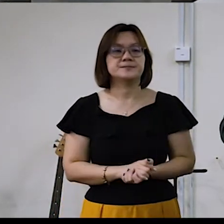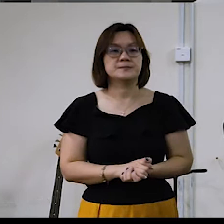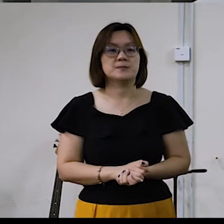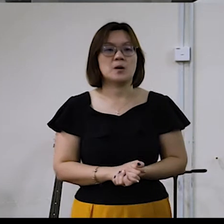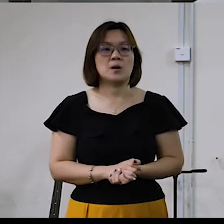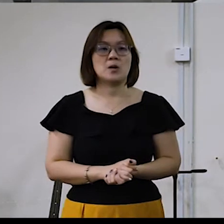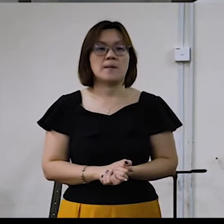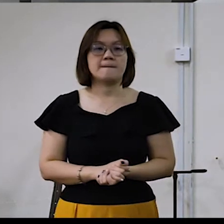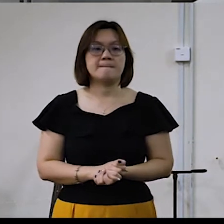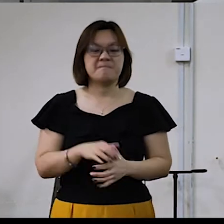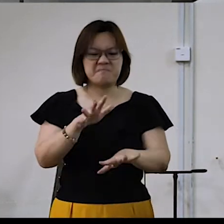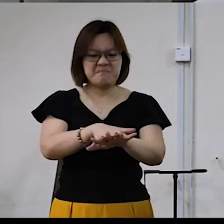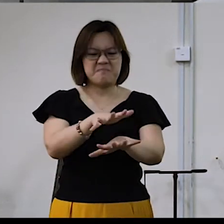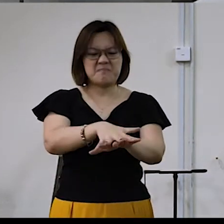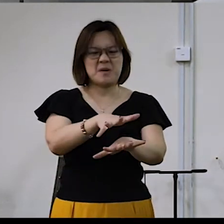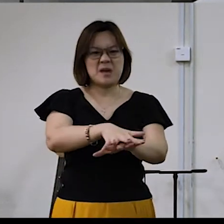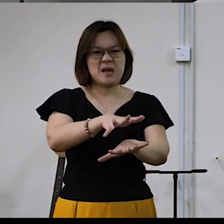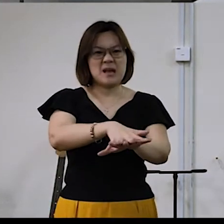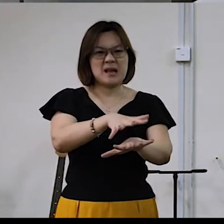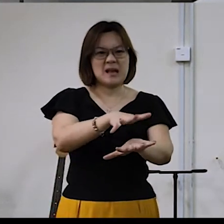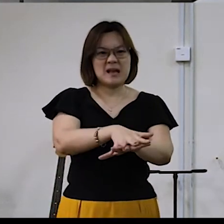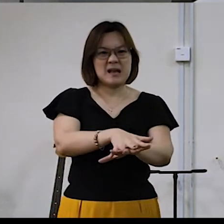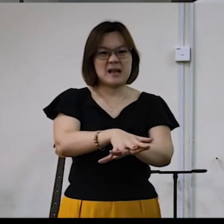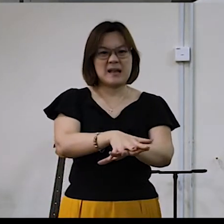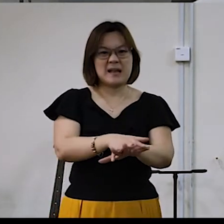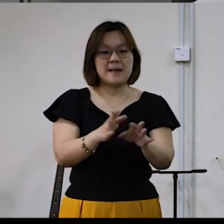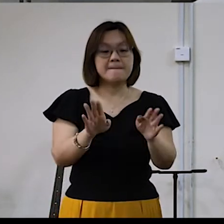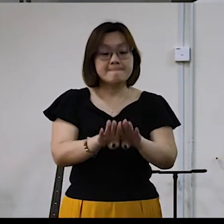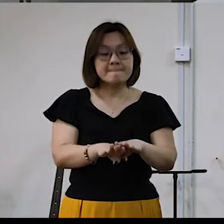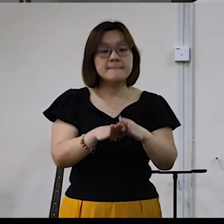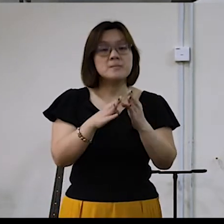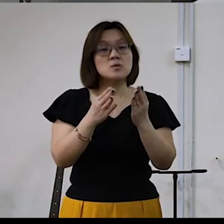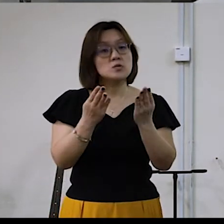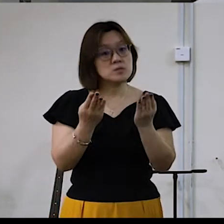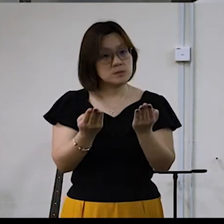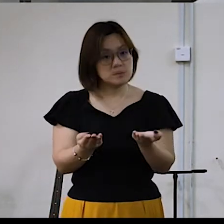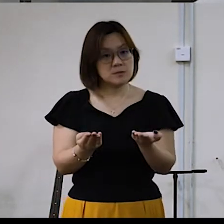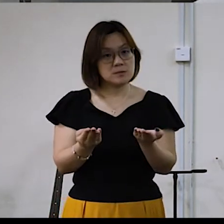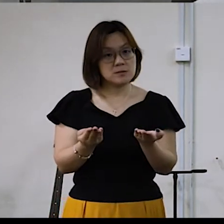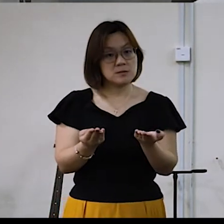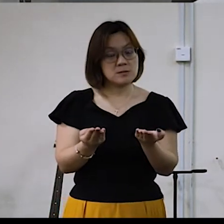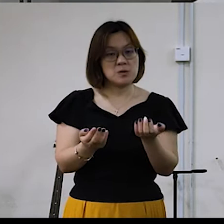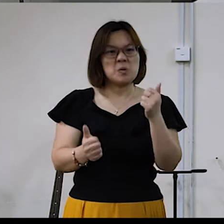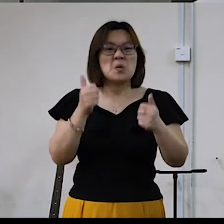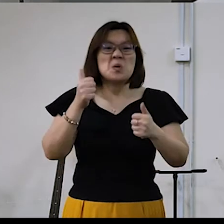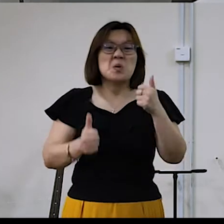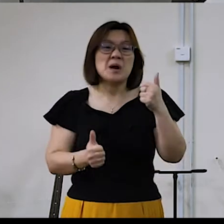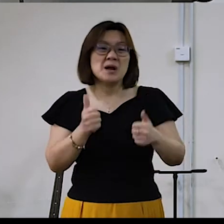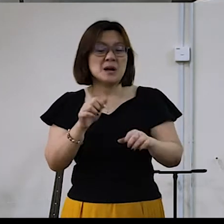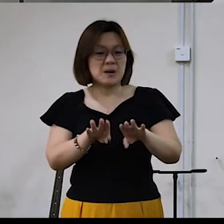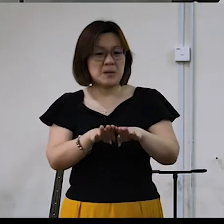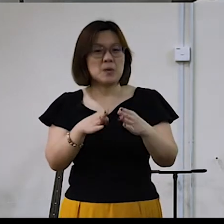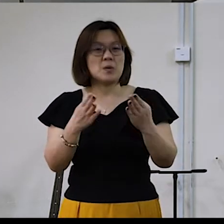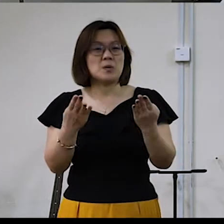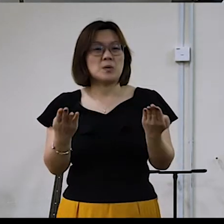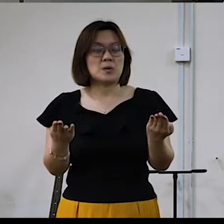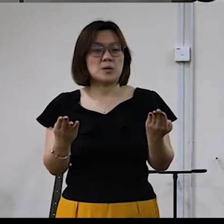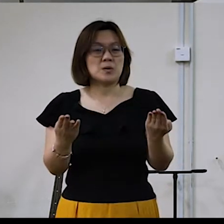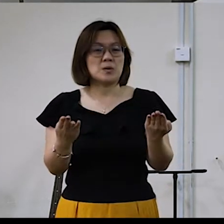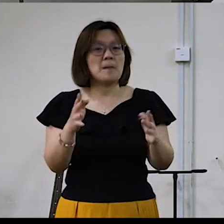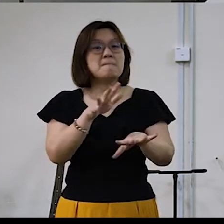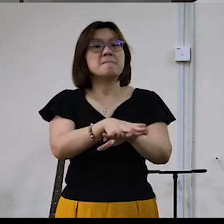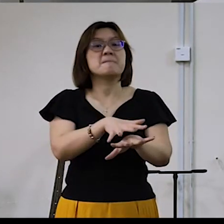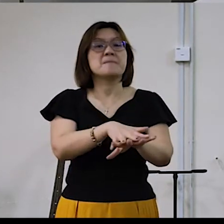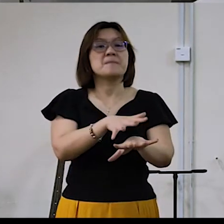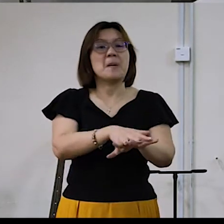And God is so good. So people are receiving revelation. The fact that Bibles are being printed is a sign that people